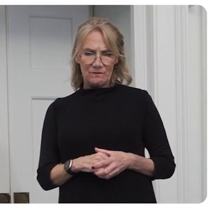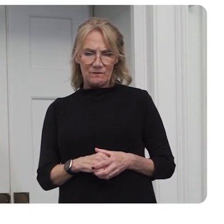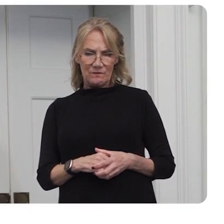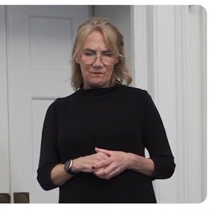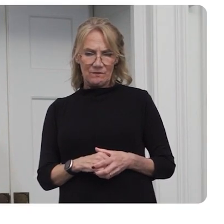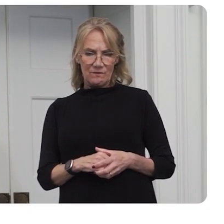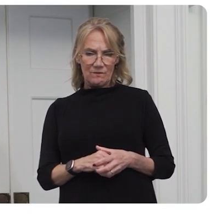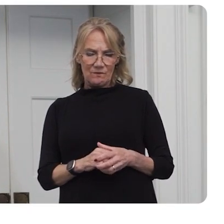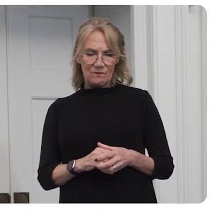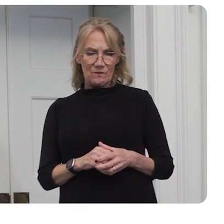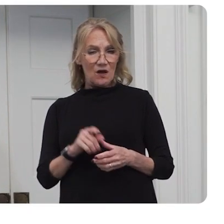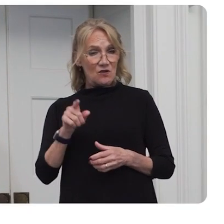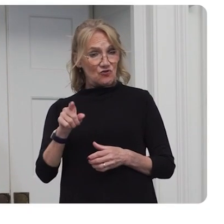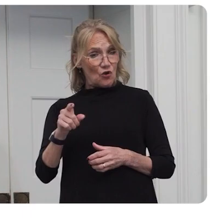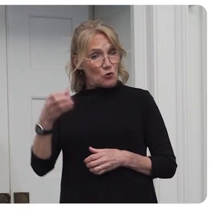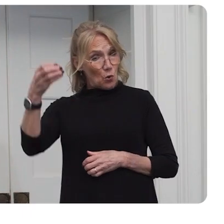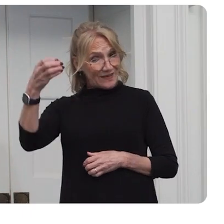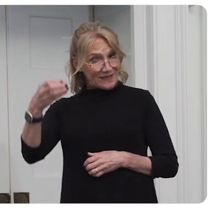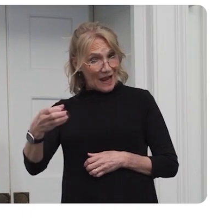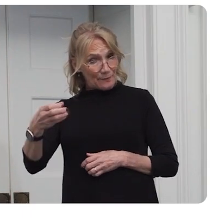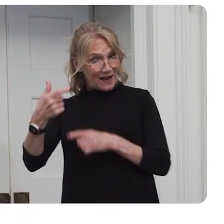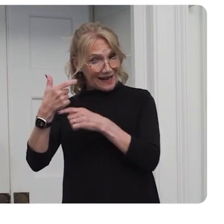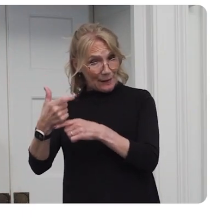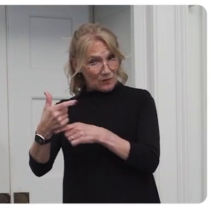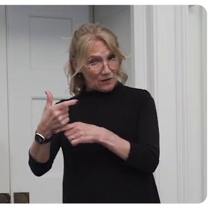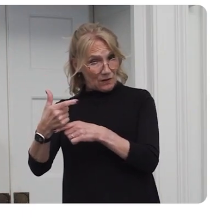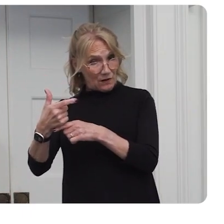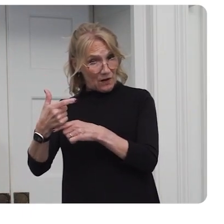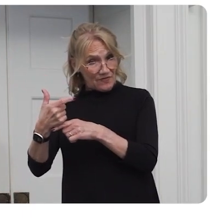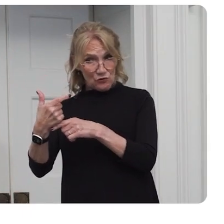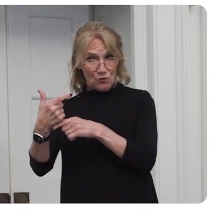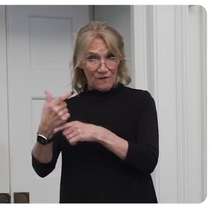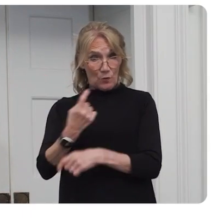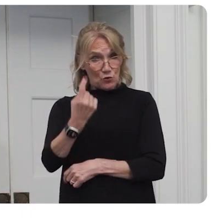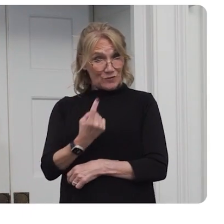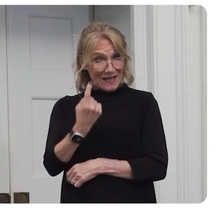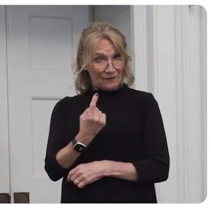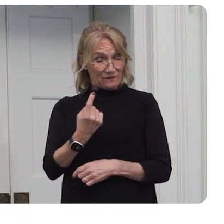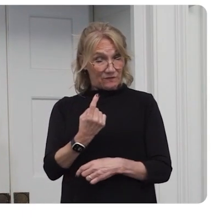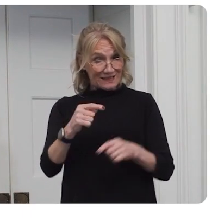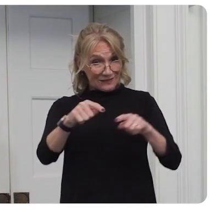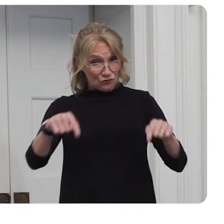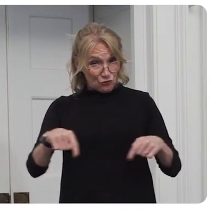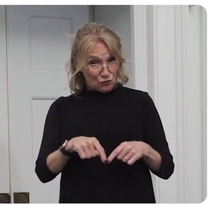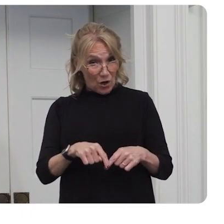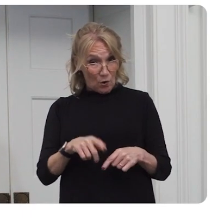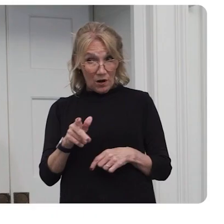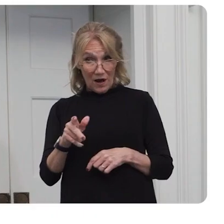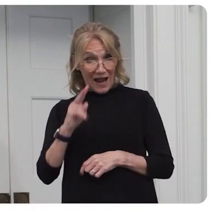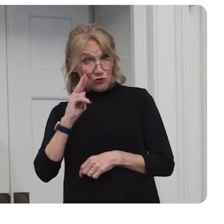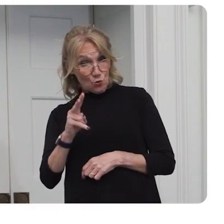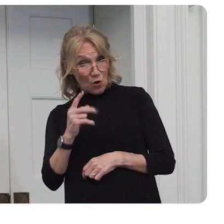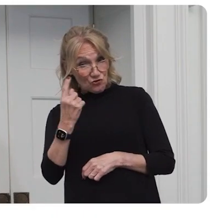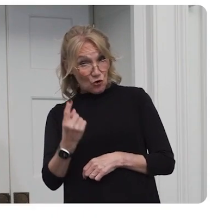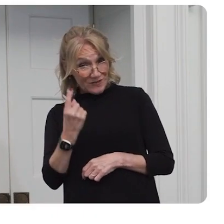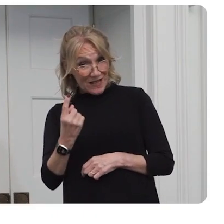it. Okay, so And do you put your camera on there and do you film yourself in the studio? I do, yeah. And do you